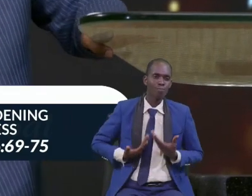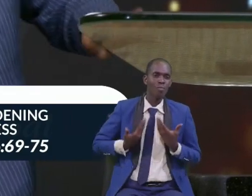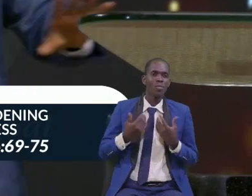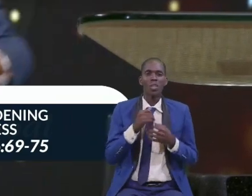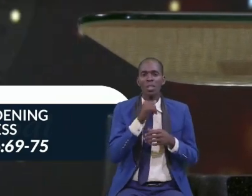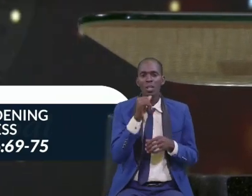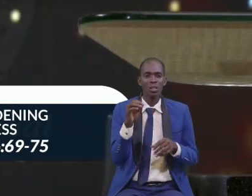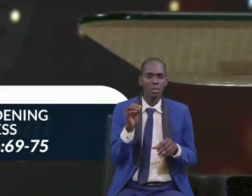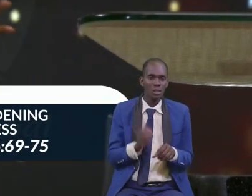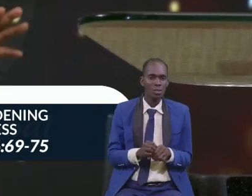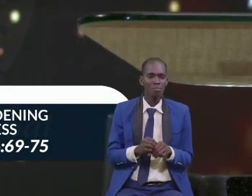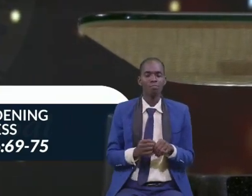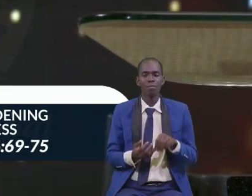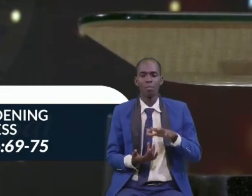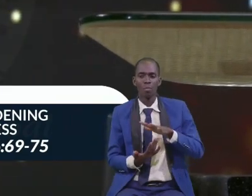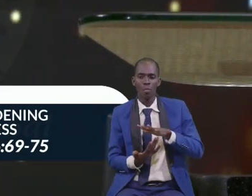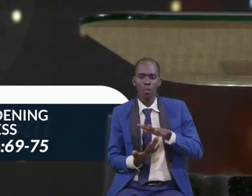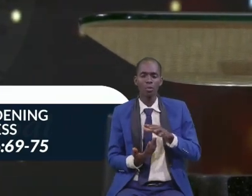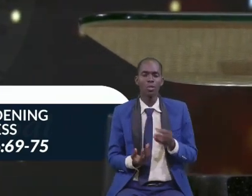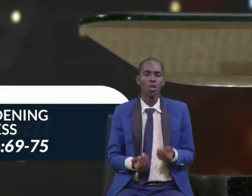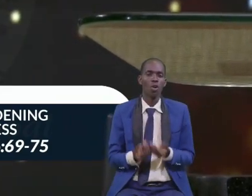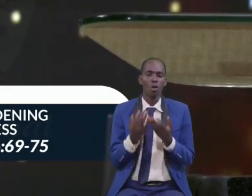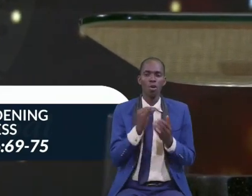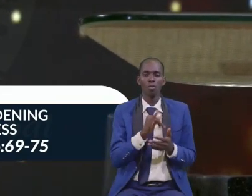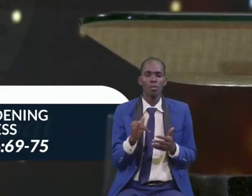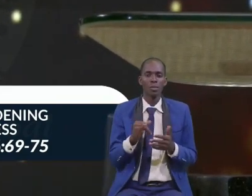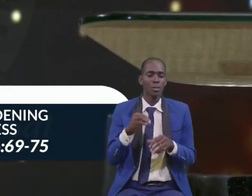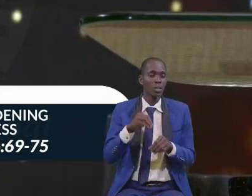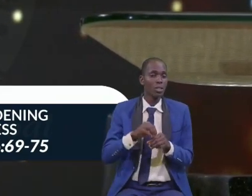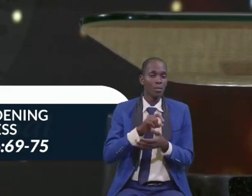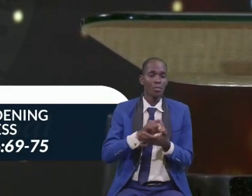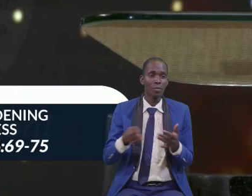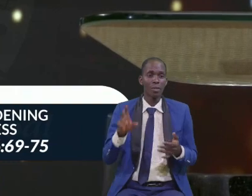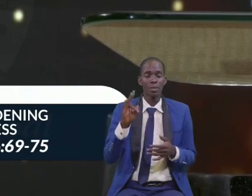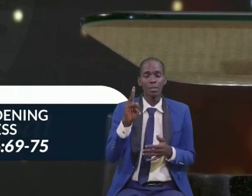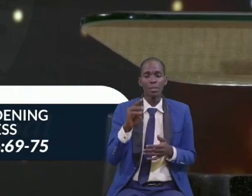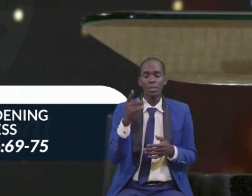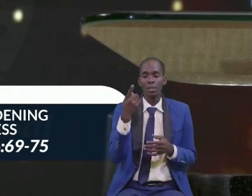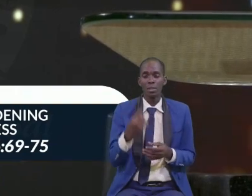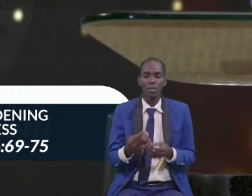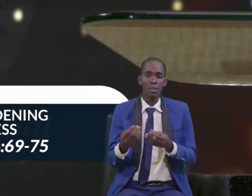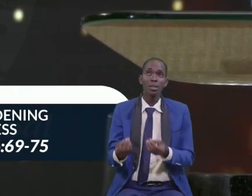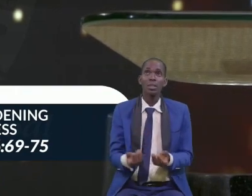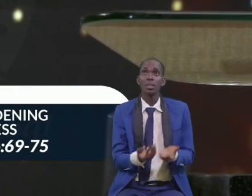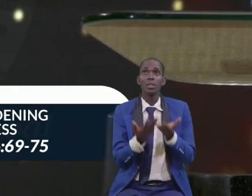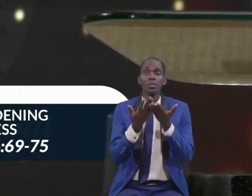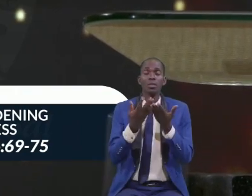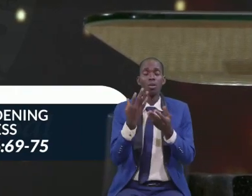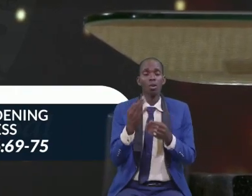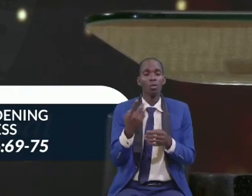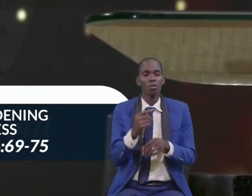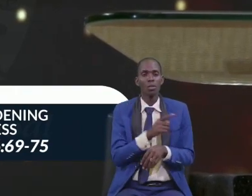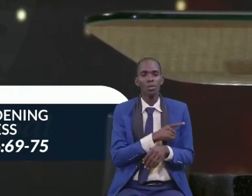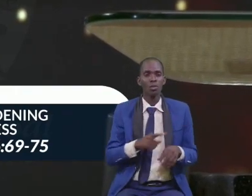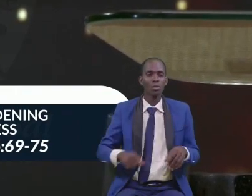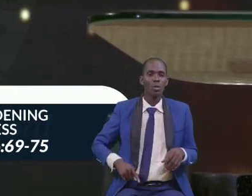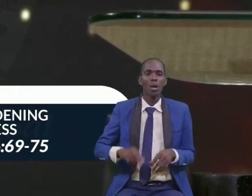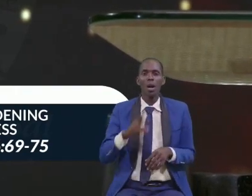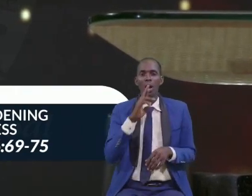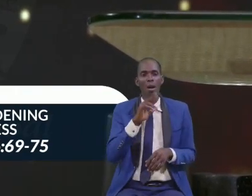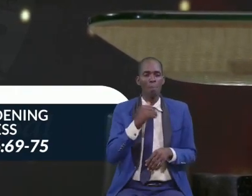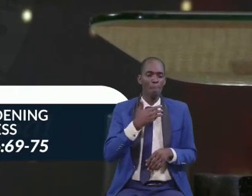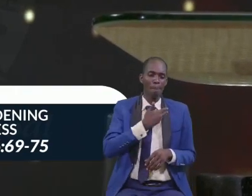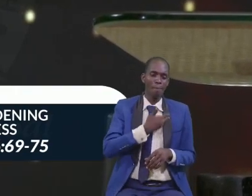verse 17. In verse 17, the sacrifices of God are a broken spirit, a